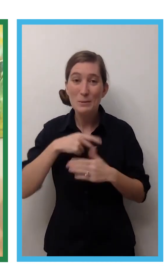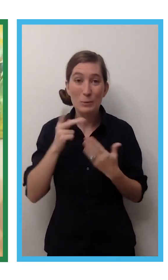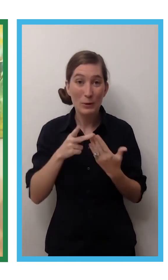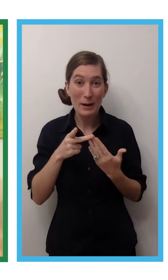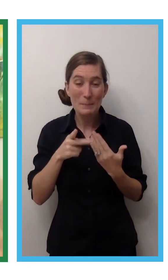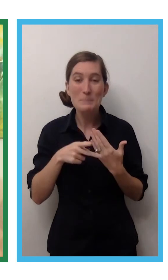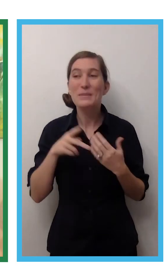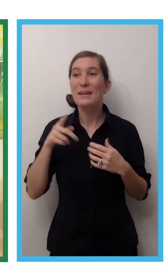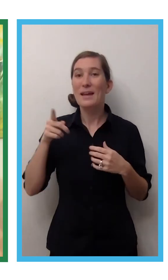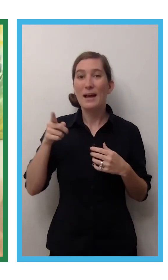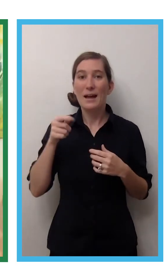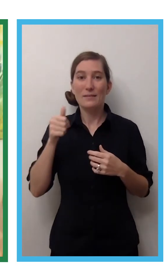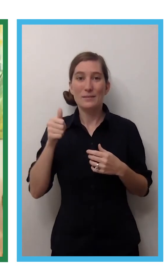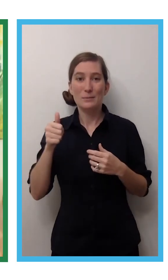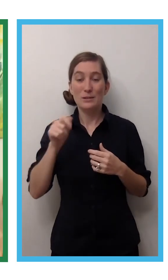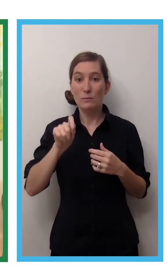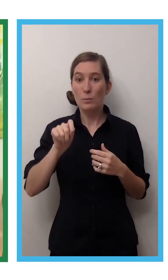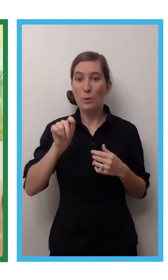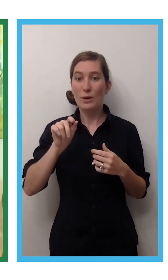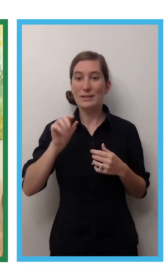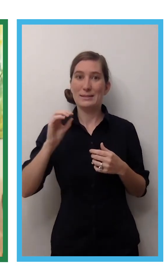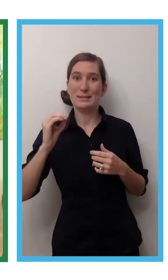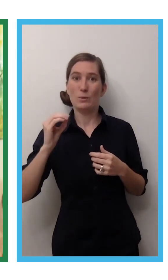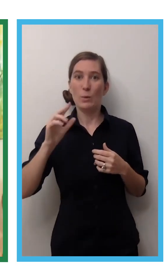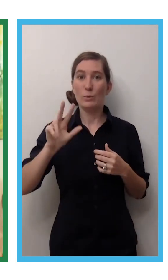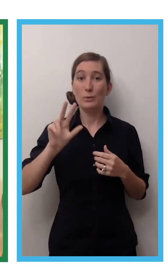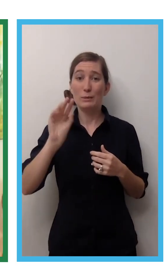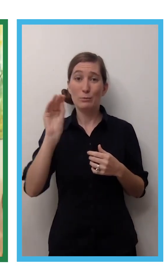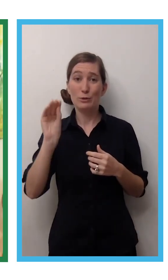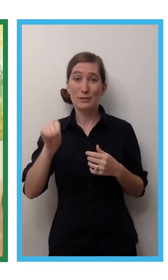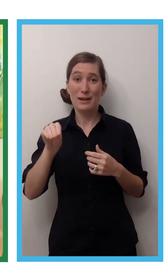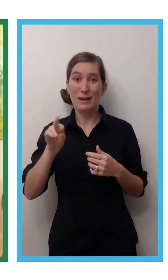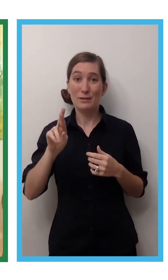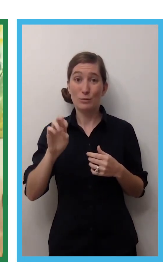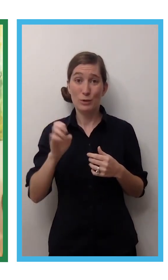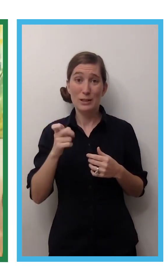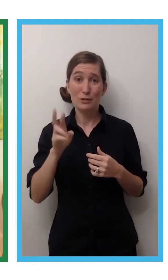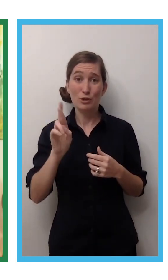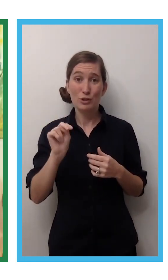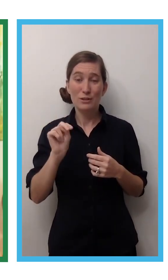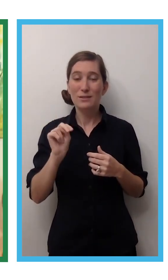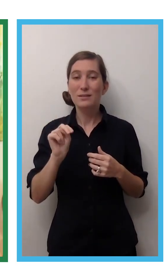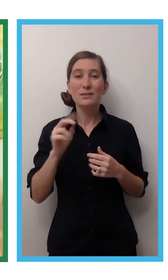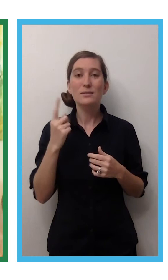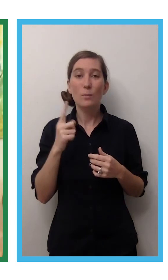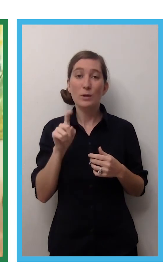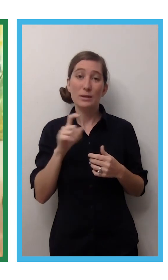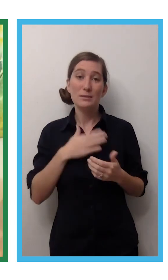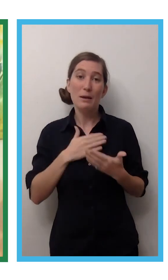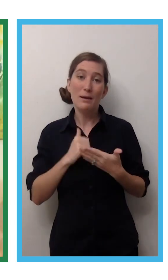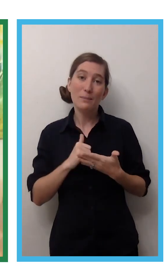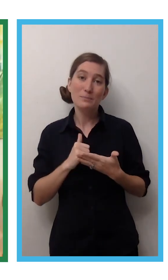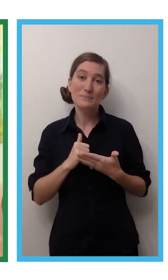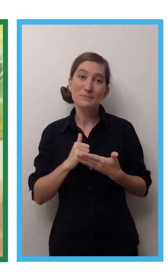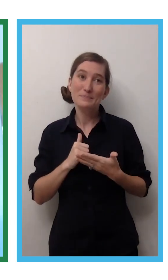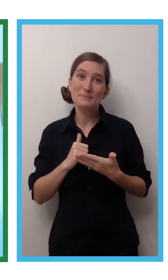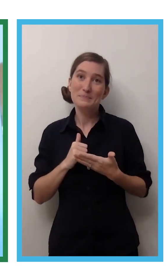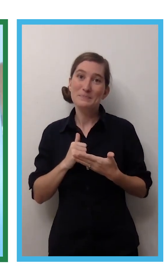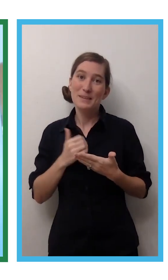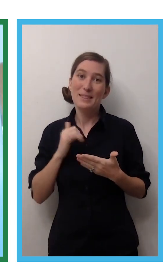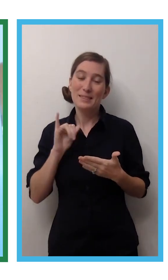0.03% of return. You know, somebody needs my help. That was the message to me.